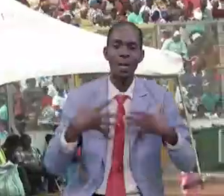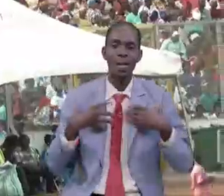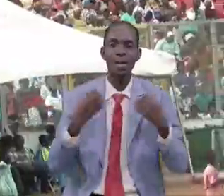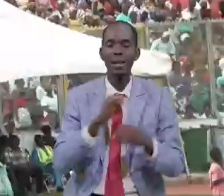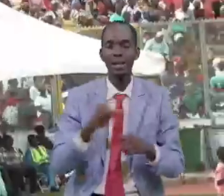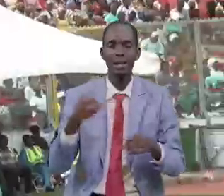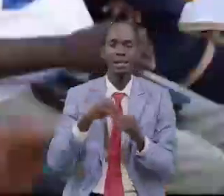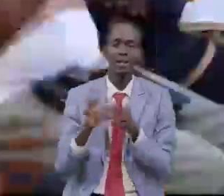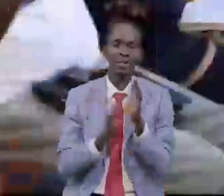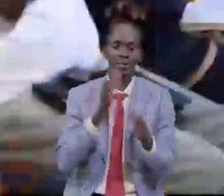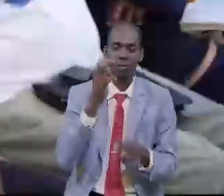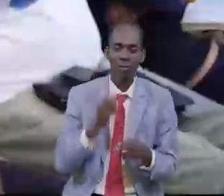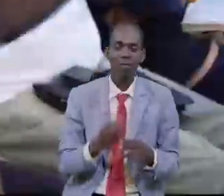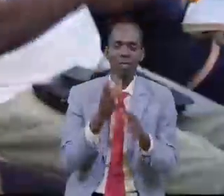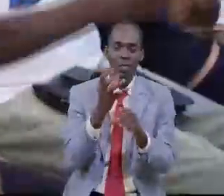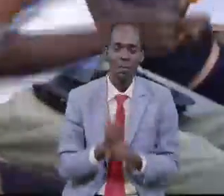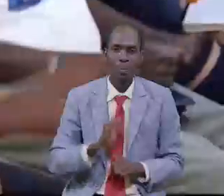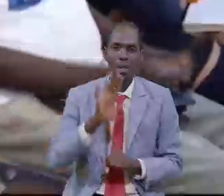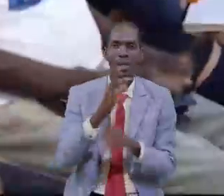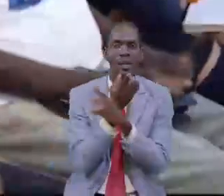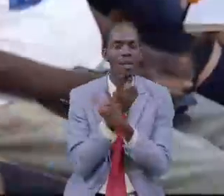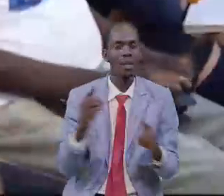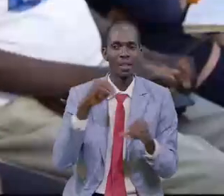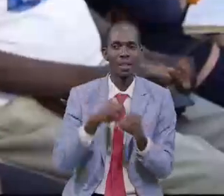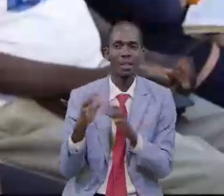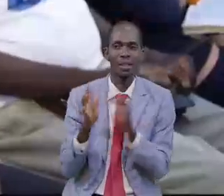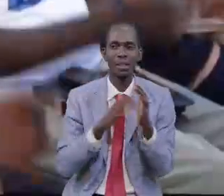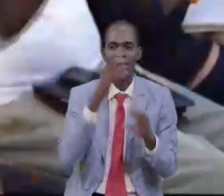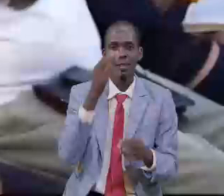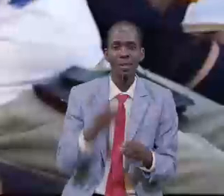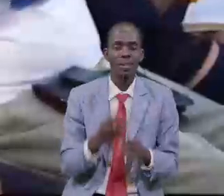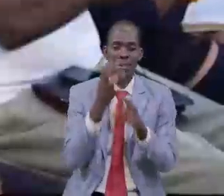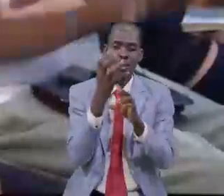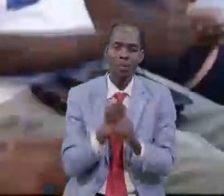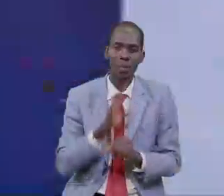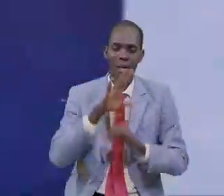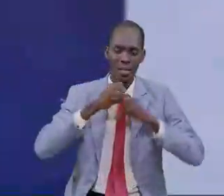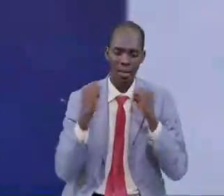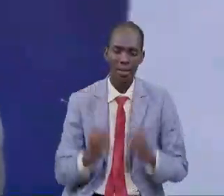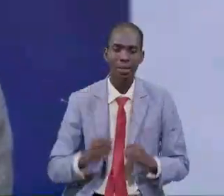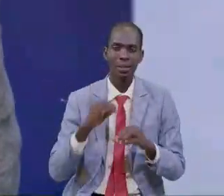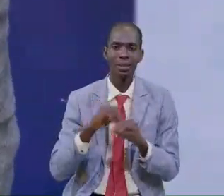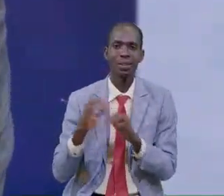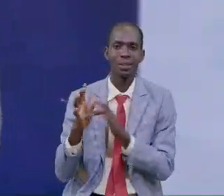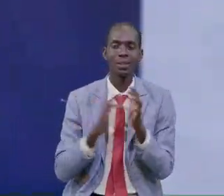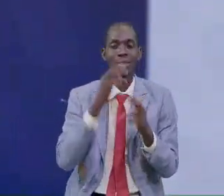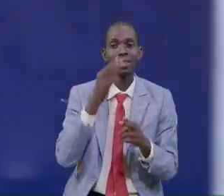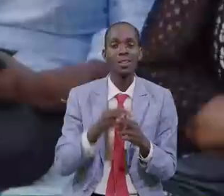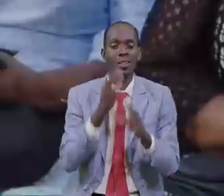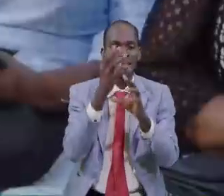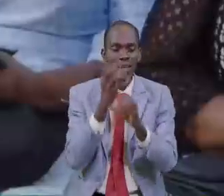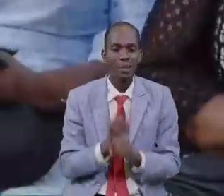Catch your deliverance. Catch your strength. Catch your health.